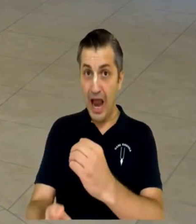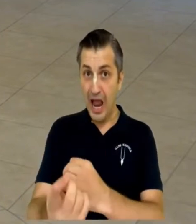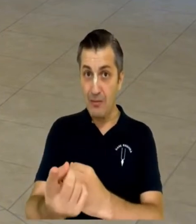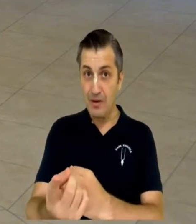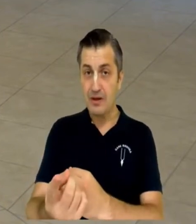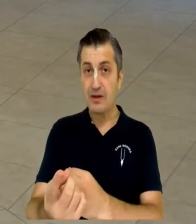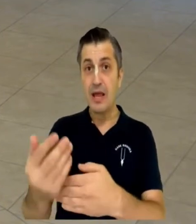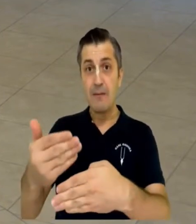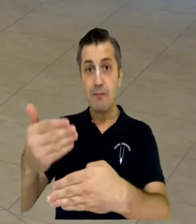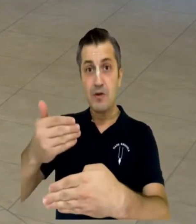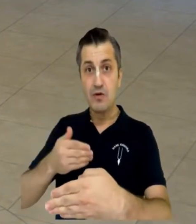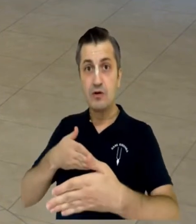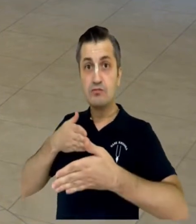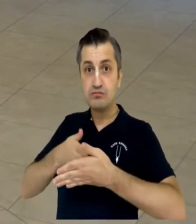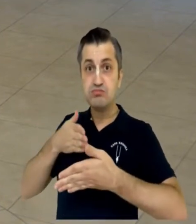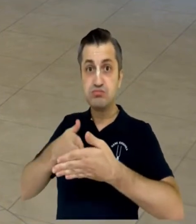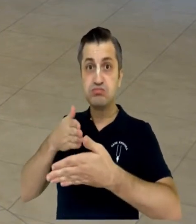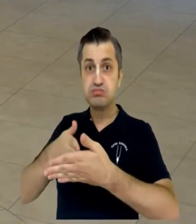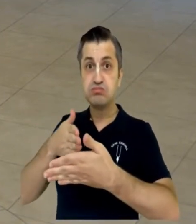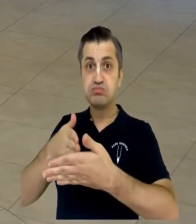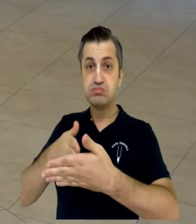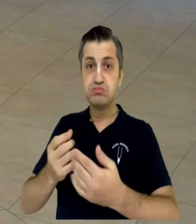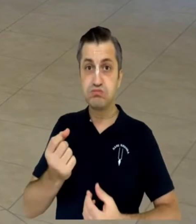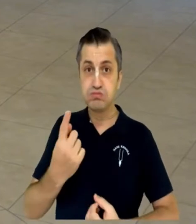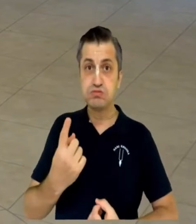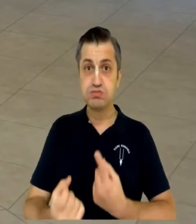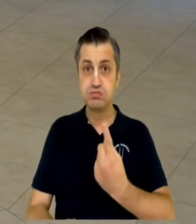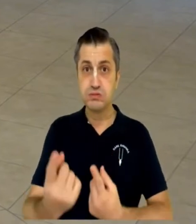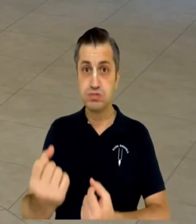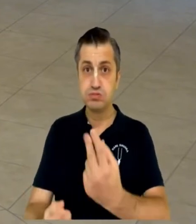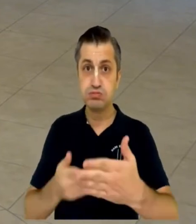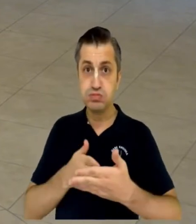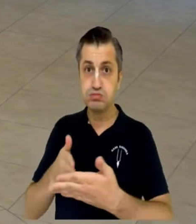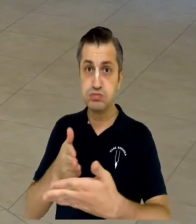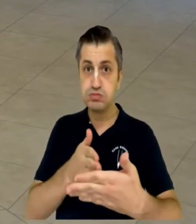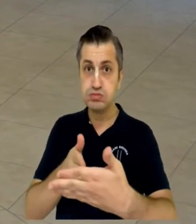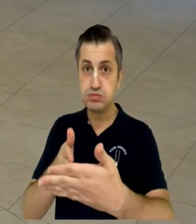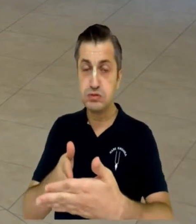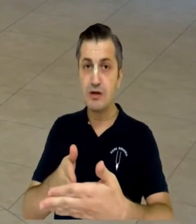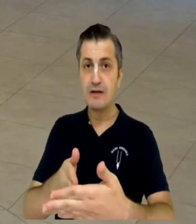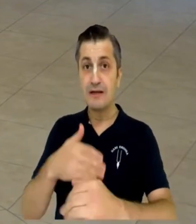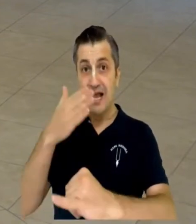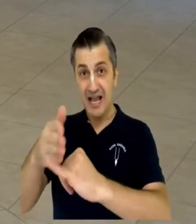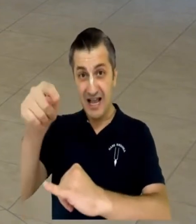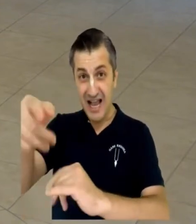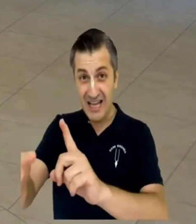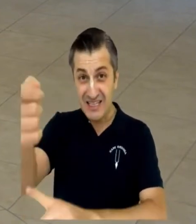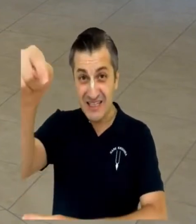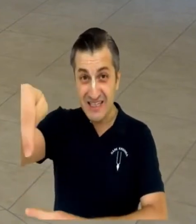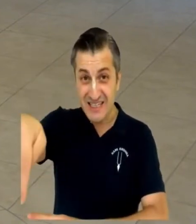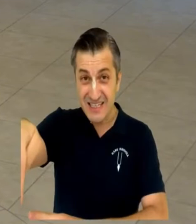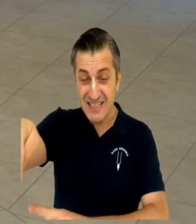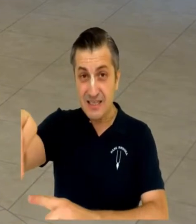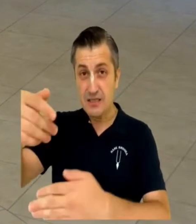that indeed this is something important. So yeah, that was my class. So I would like to open up